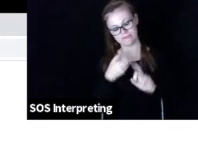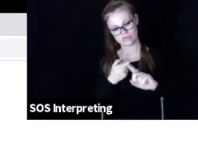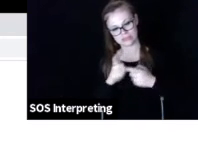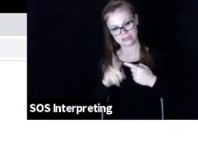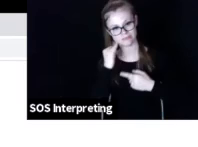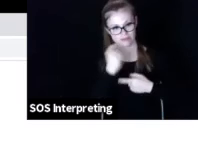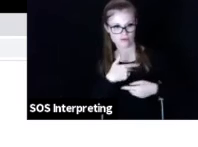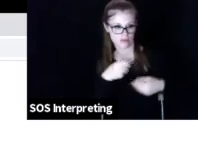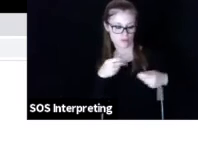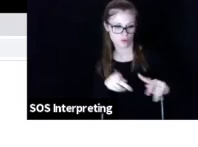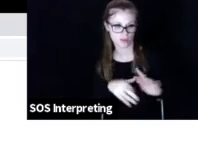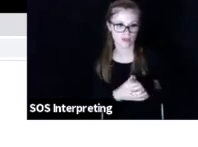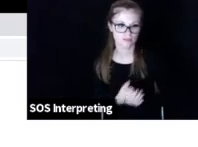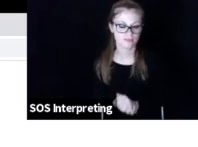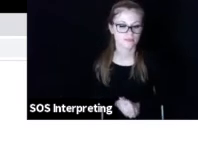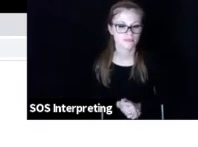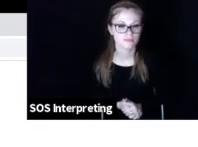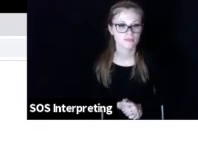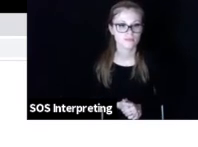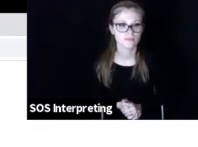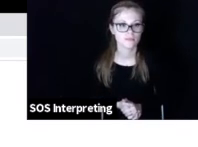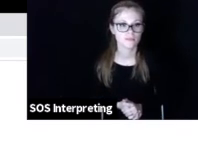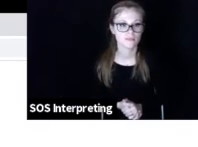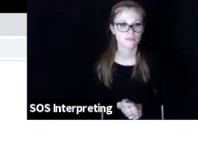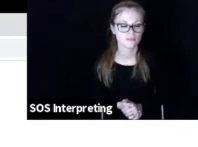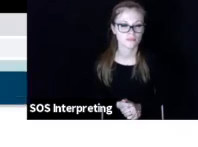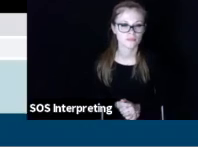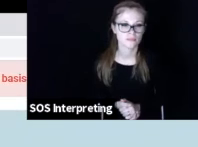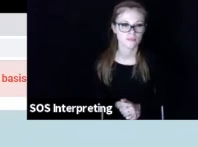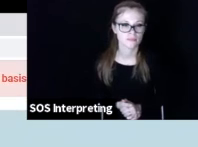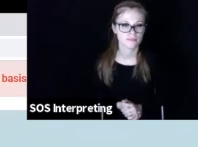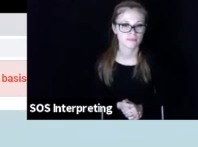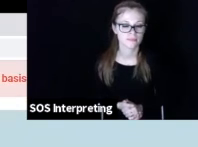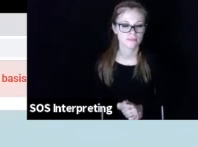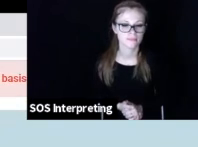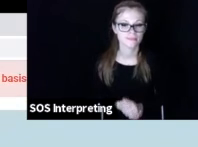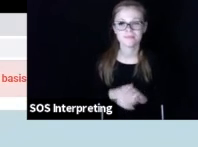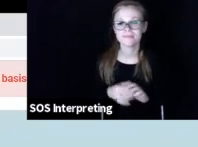the opportunity. And here, I'm just going to